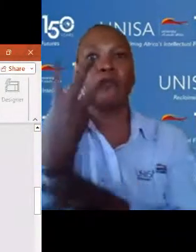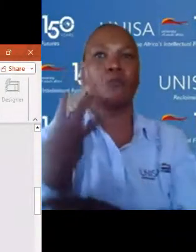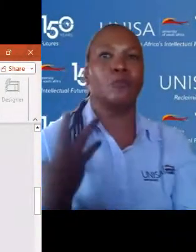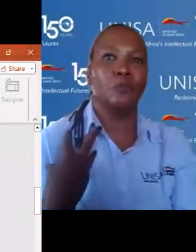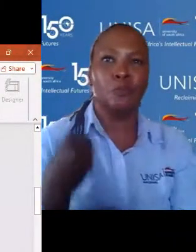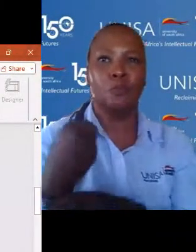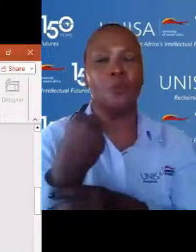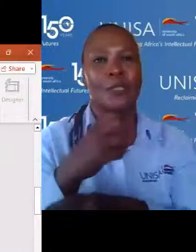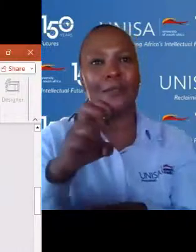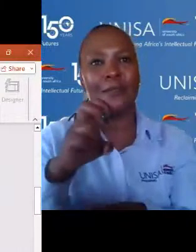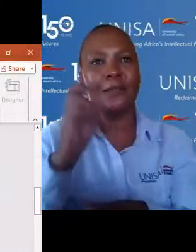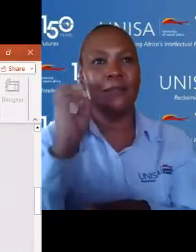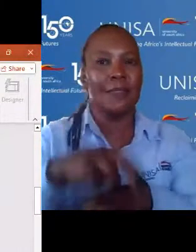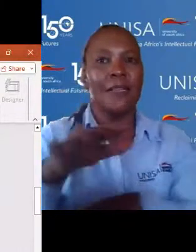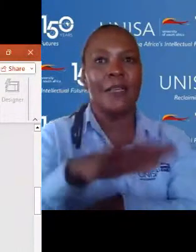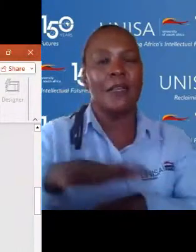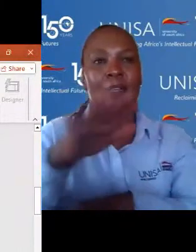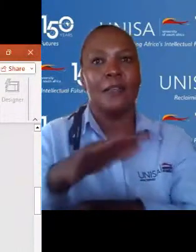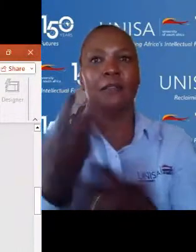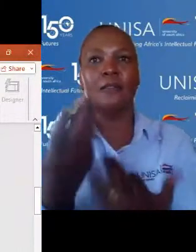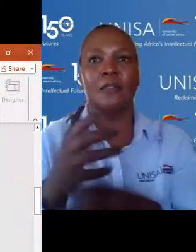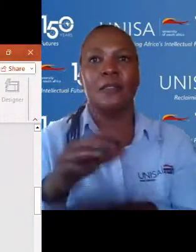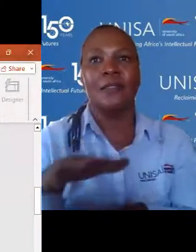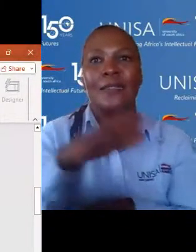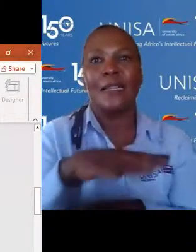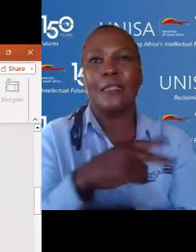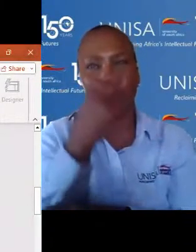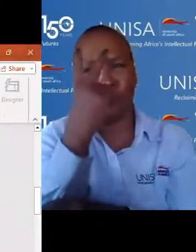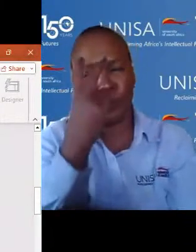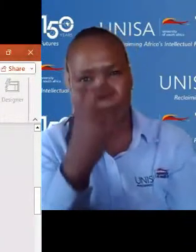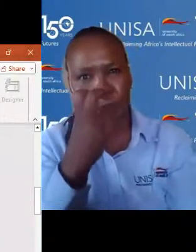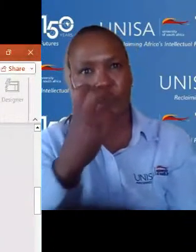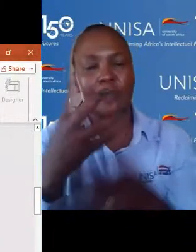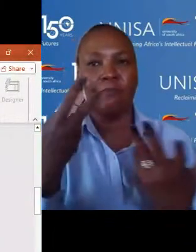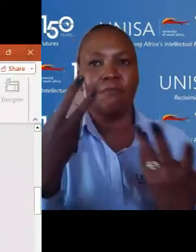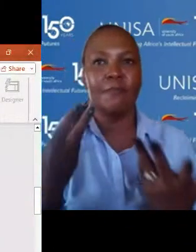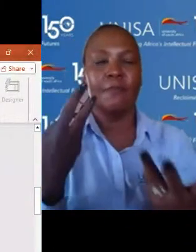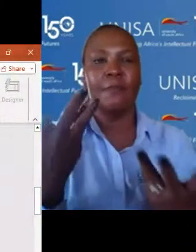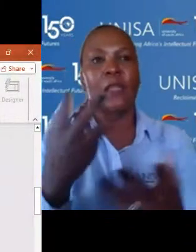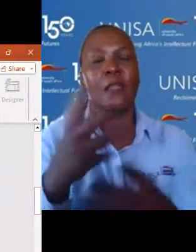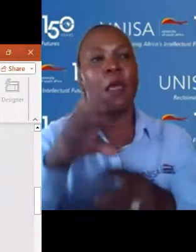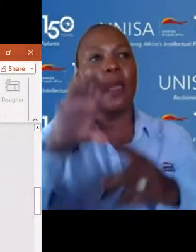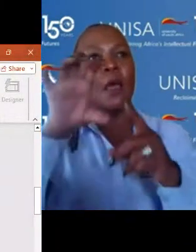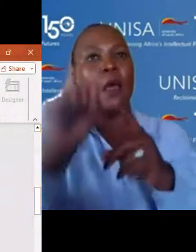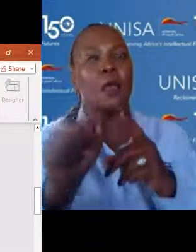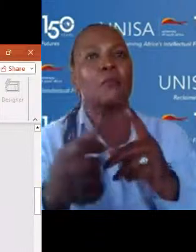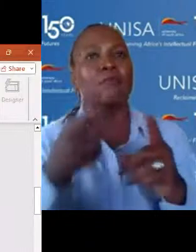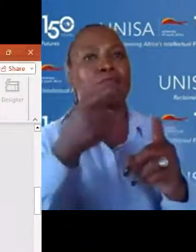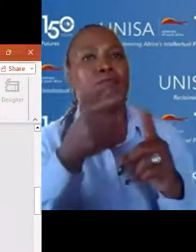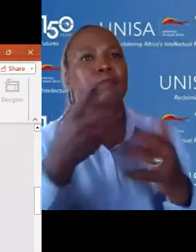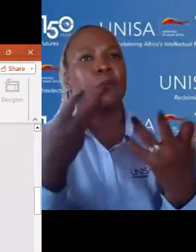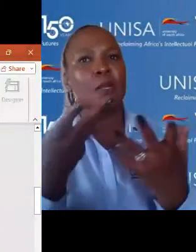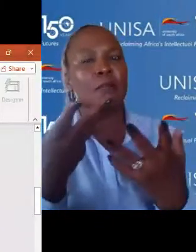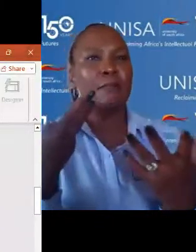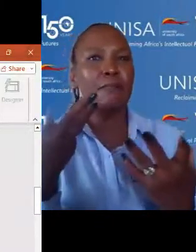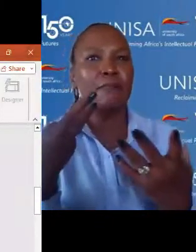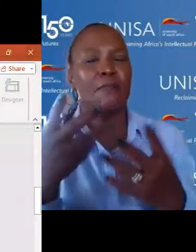if an area is very dark, and if you find it very